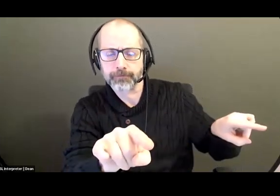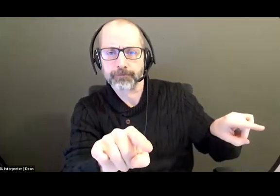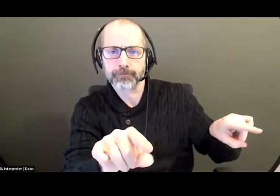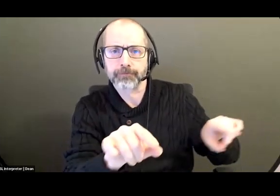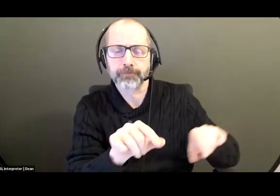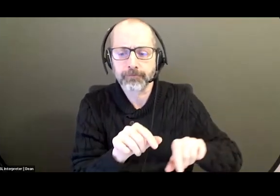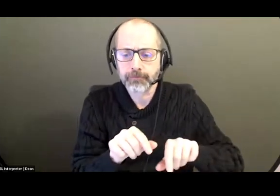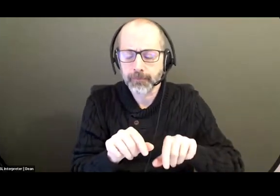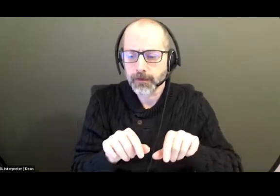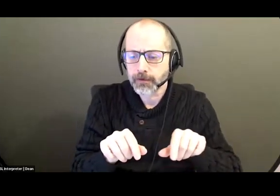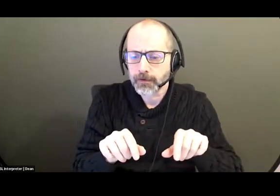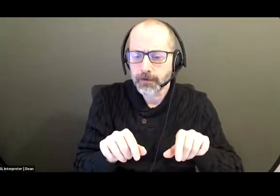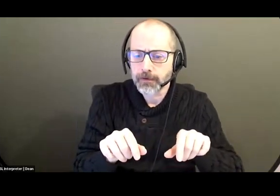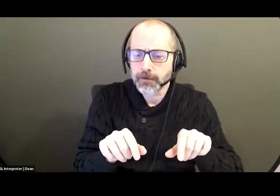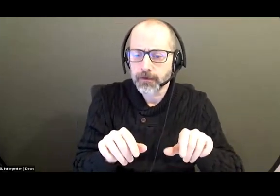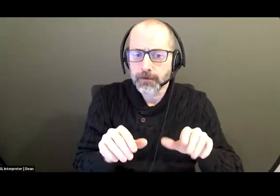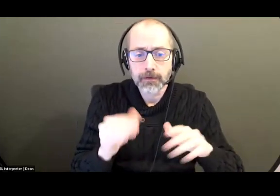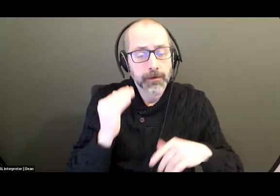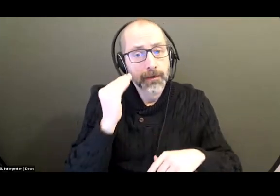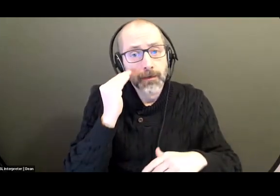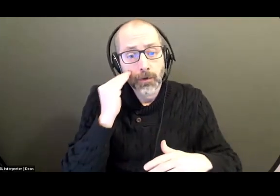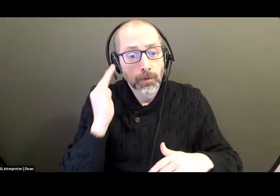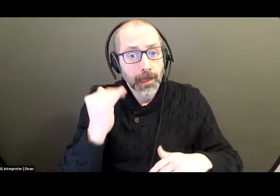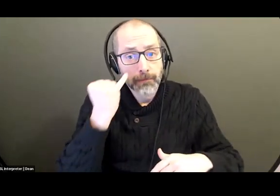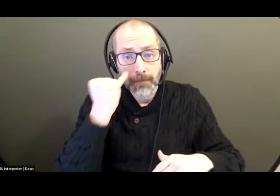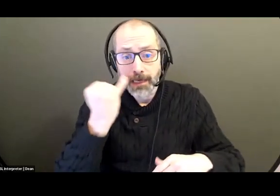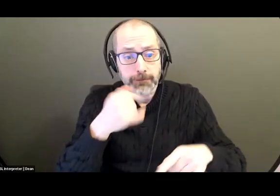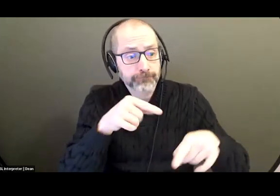and to have them involved.